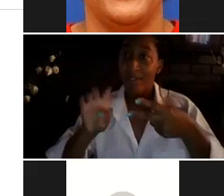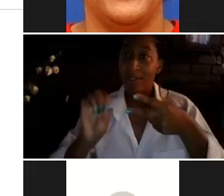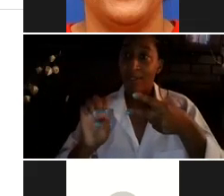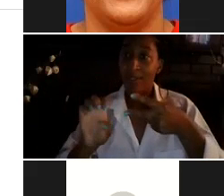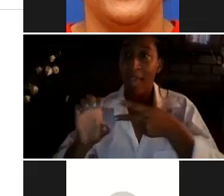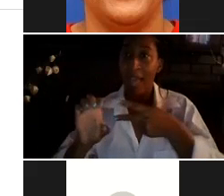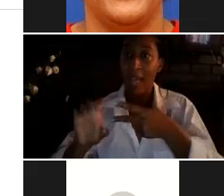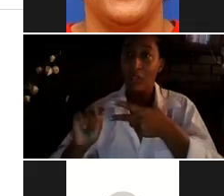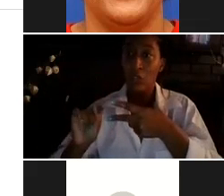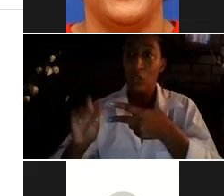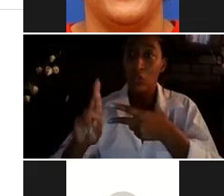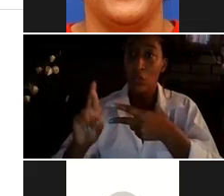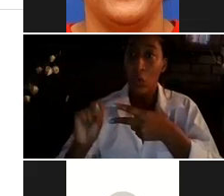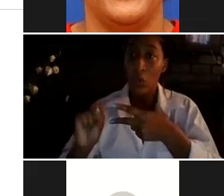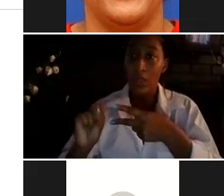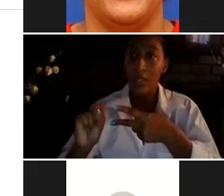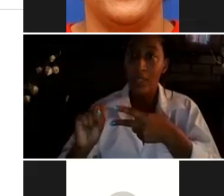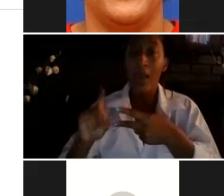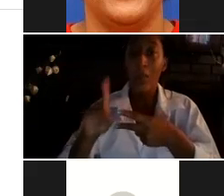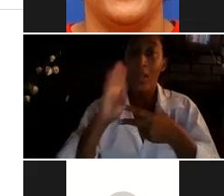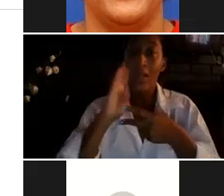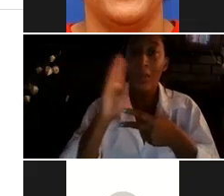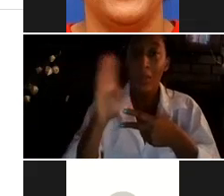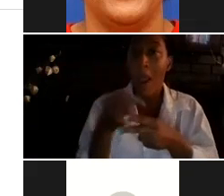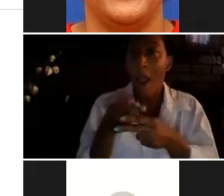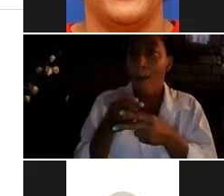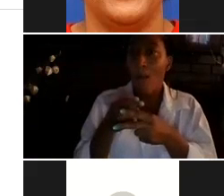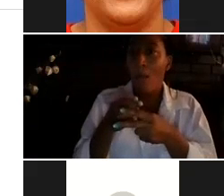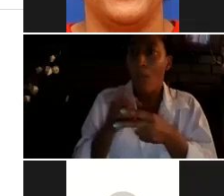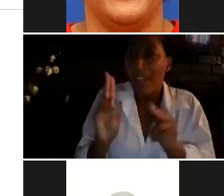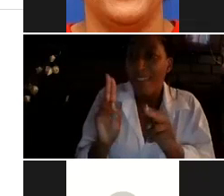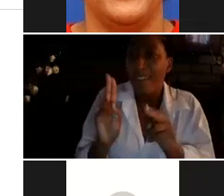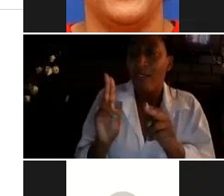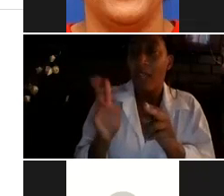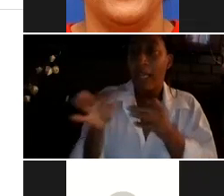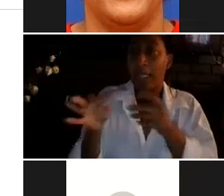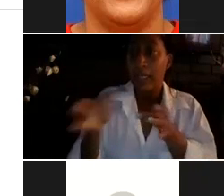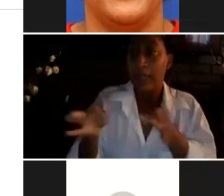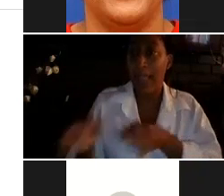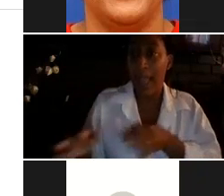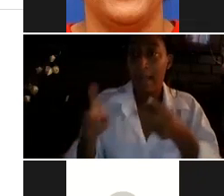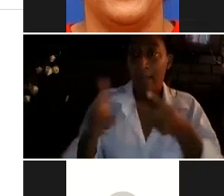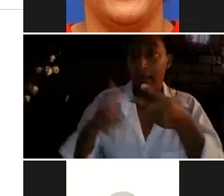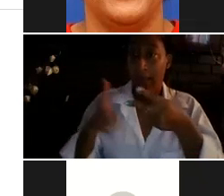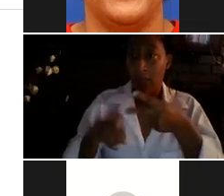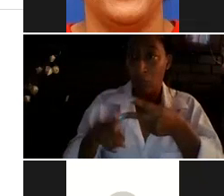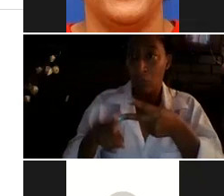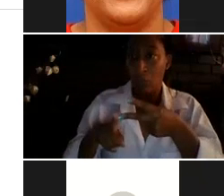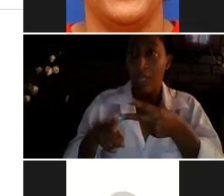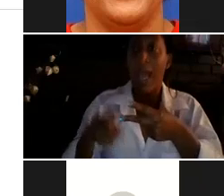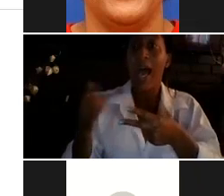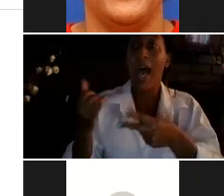as well. But and then I'll talk more about this vectors overview on Wednesday. And